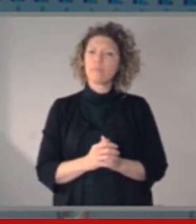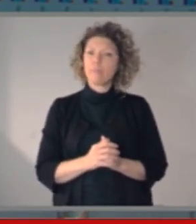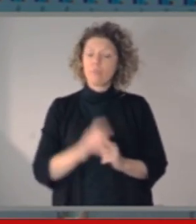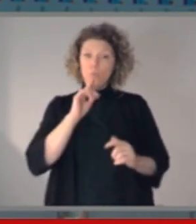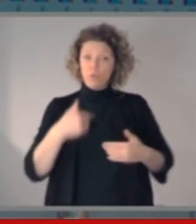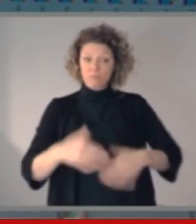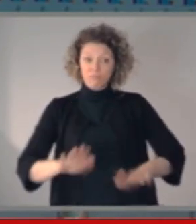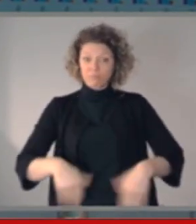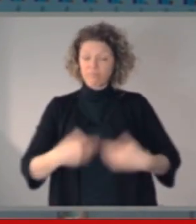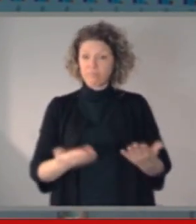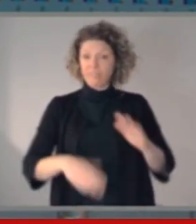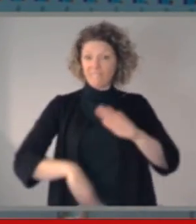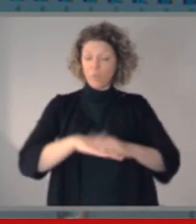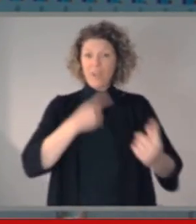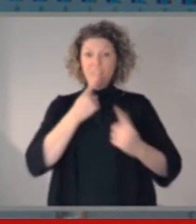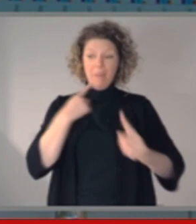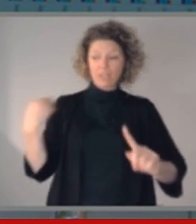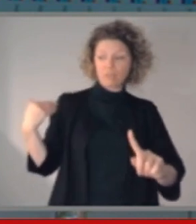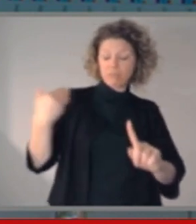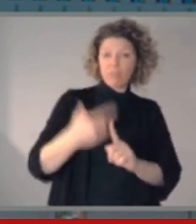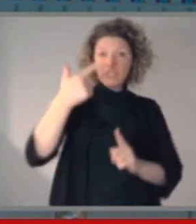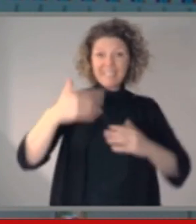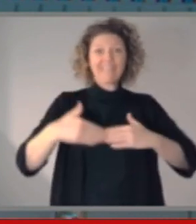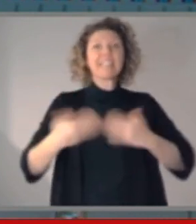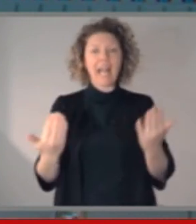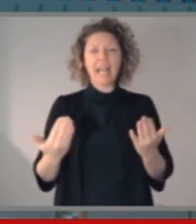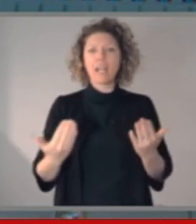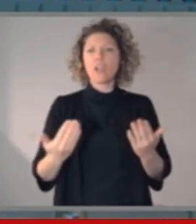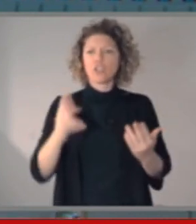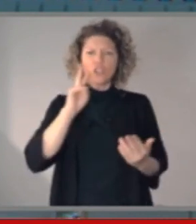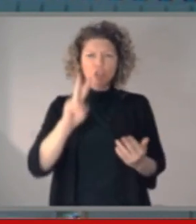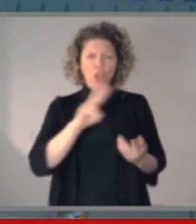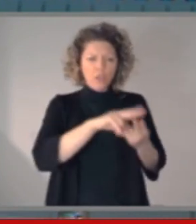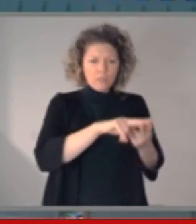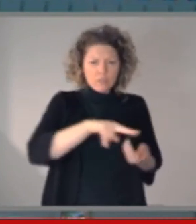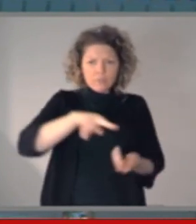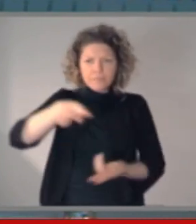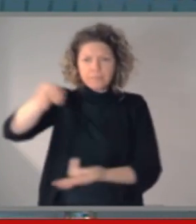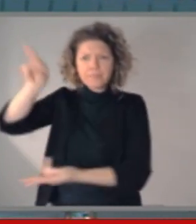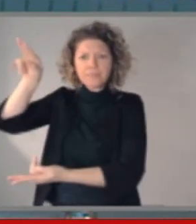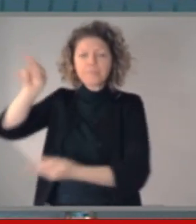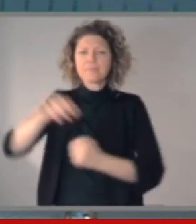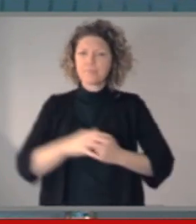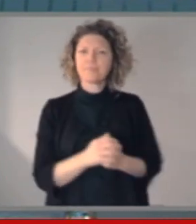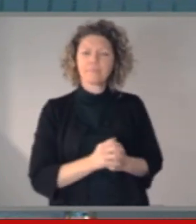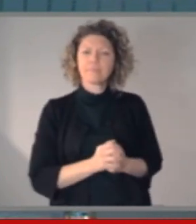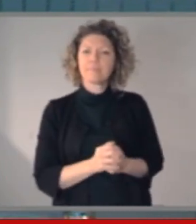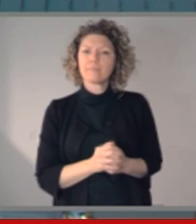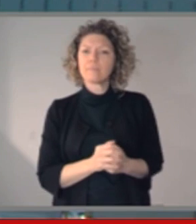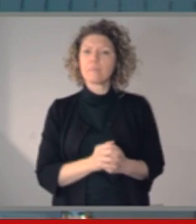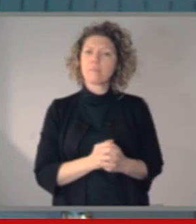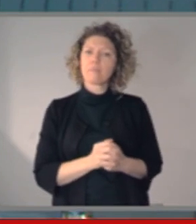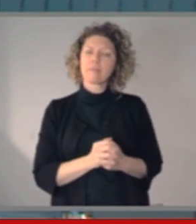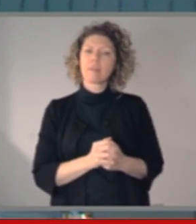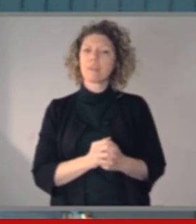on last 7 days, and you can see the overall vaccination cube sitting in the top right-hand corner. And again, you can see here in New